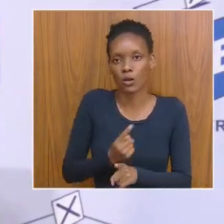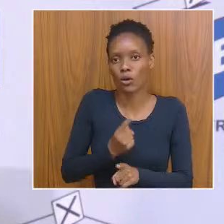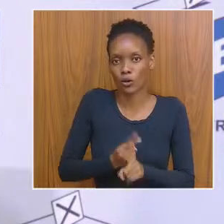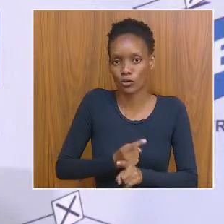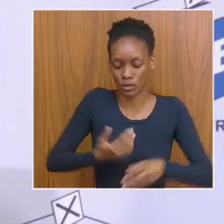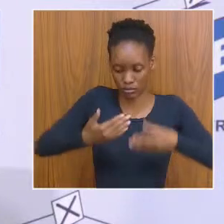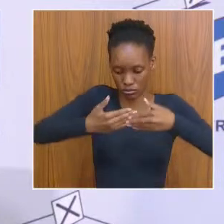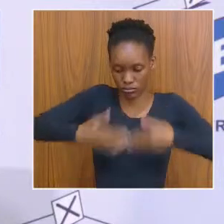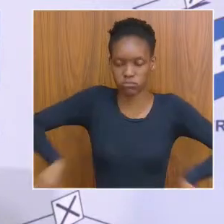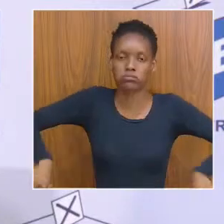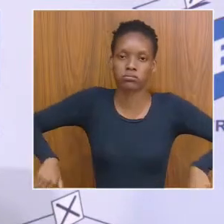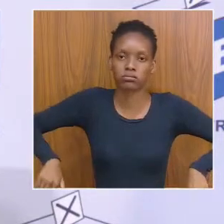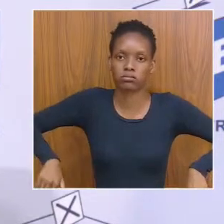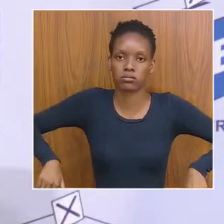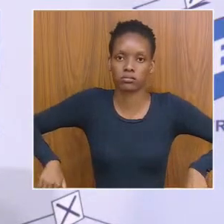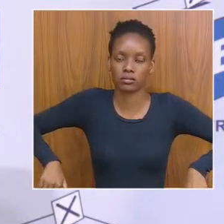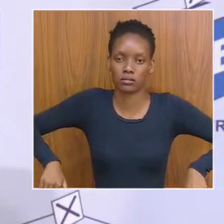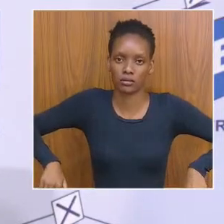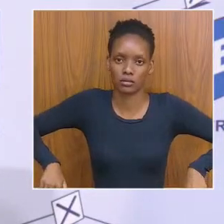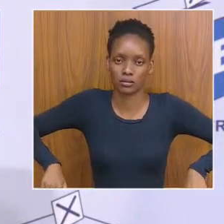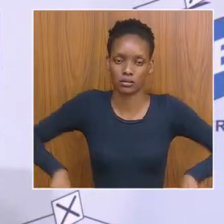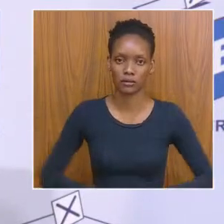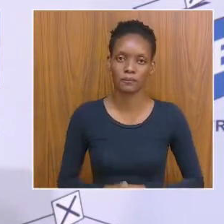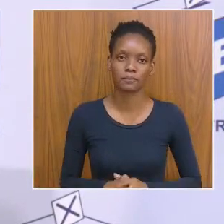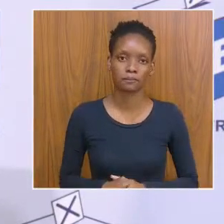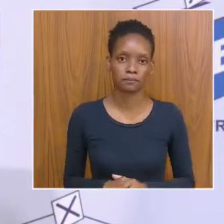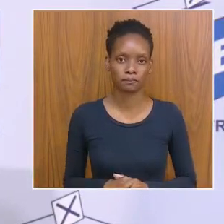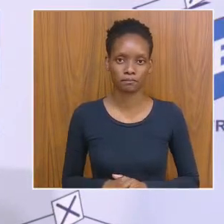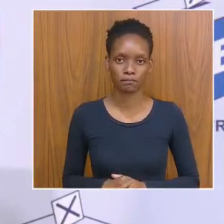longer making decisions